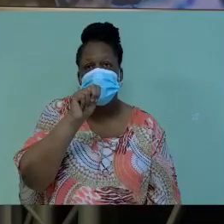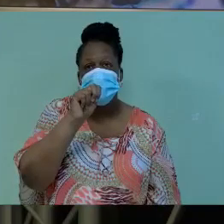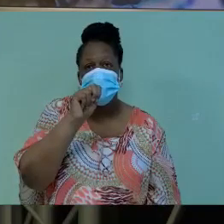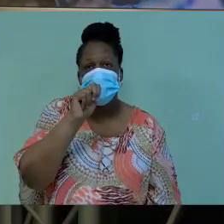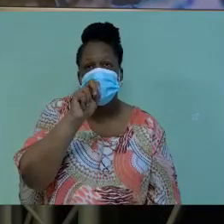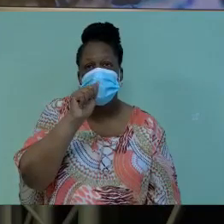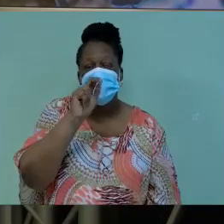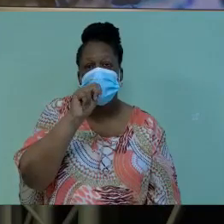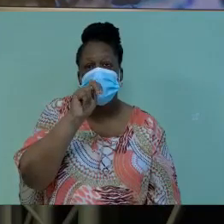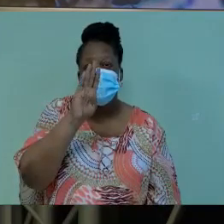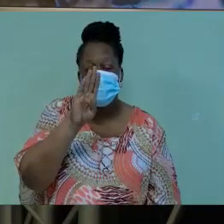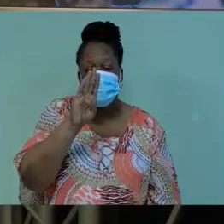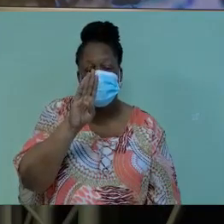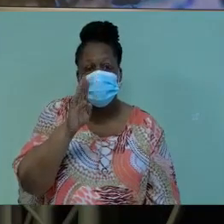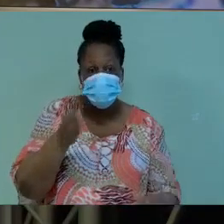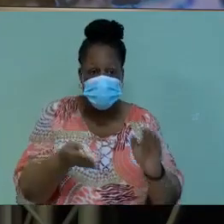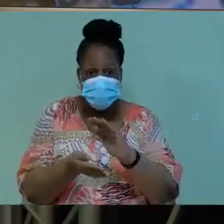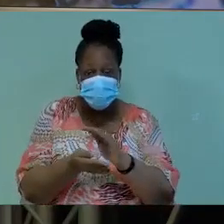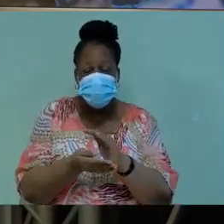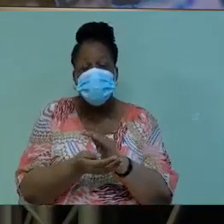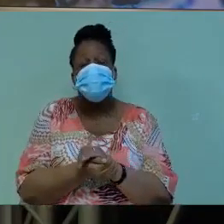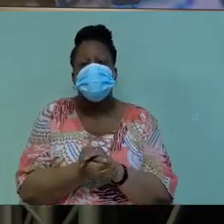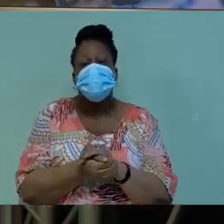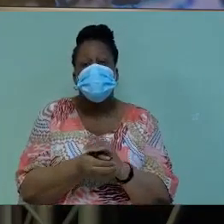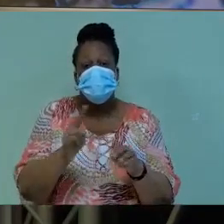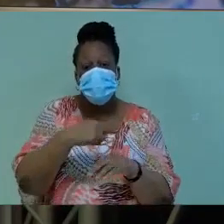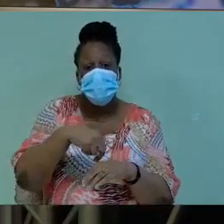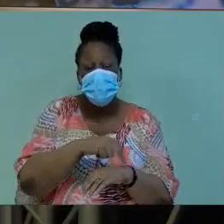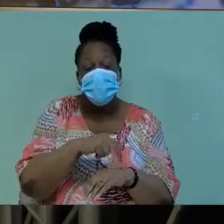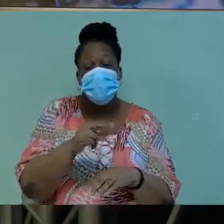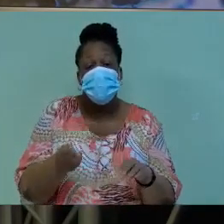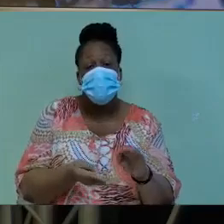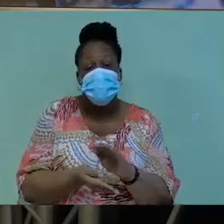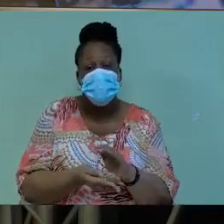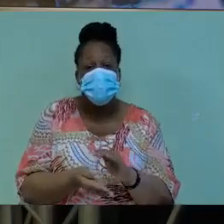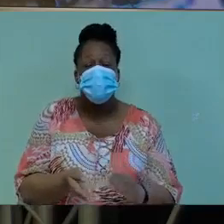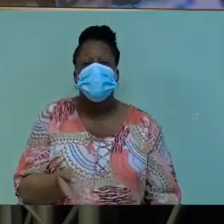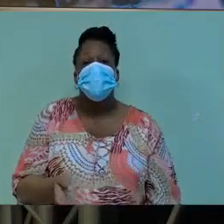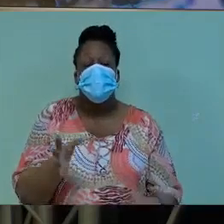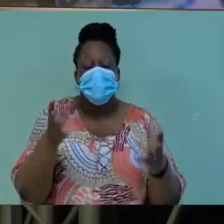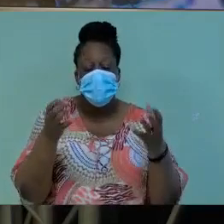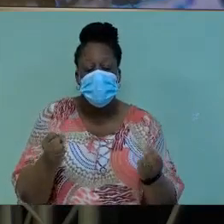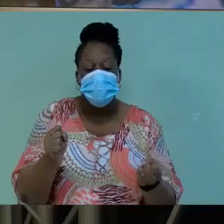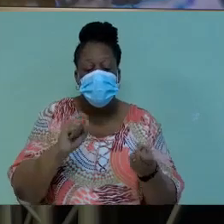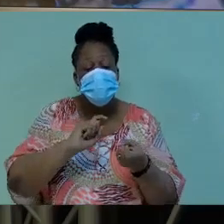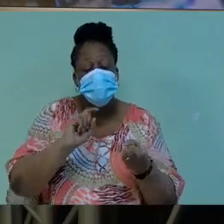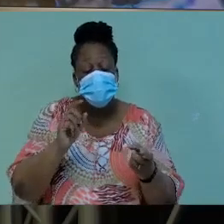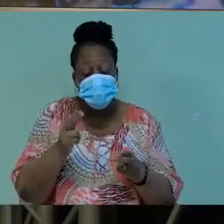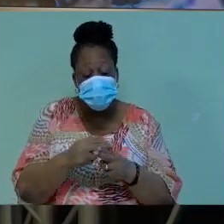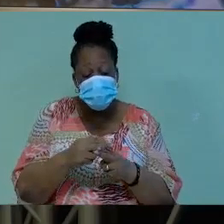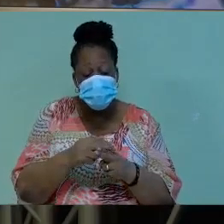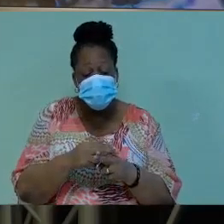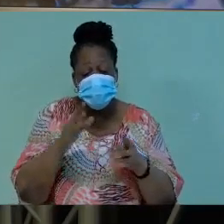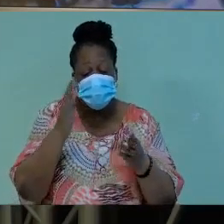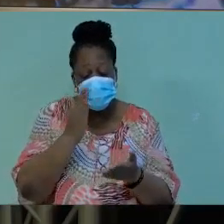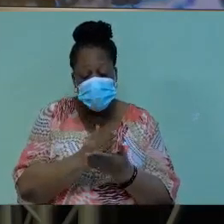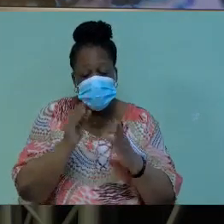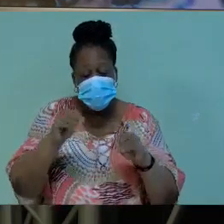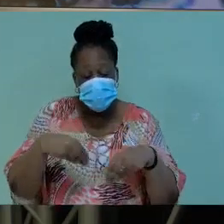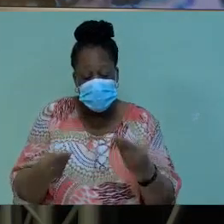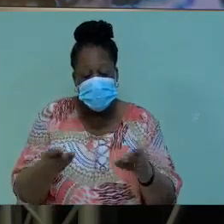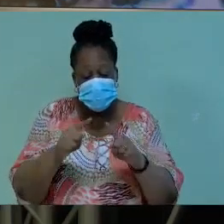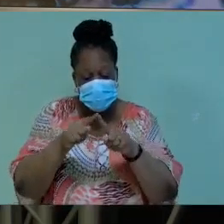a positive outcome where we intend to go towards a checkless system. The goal is